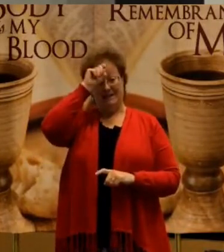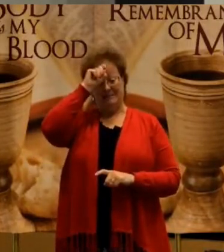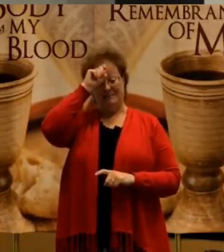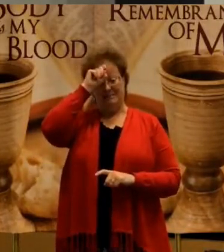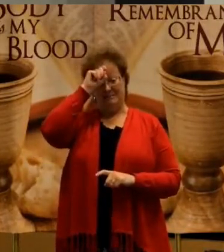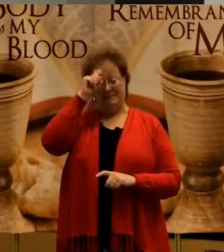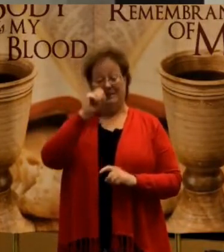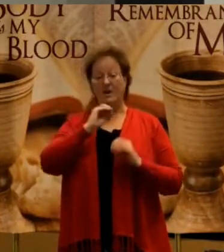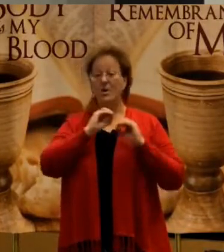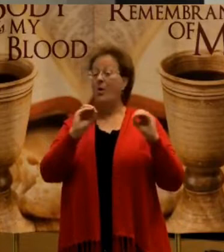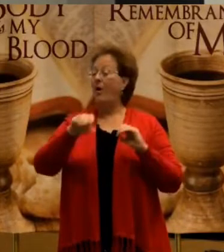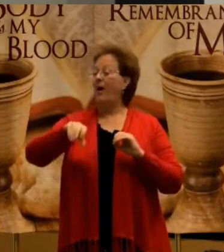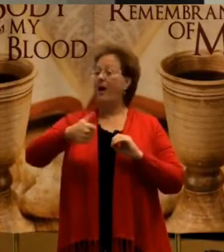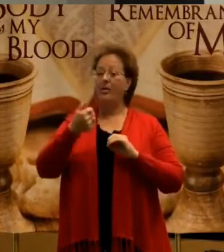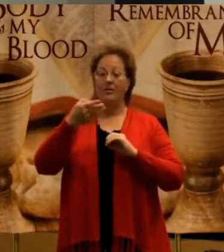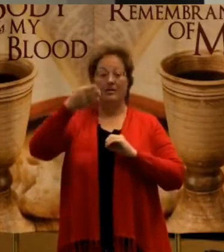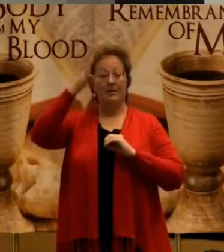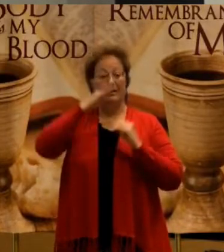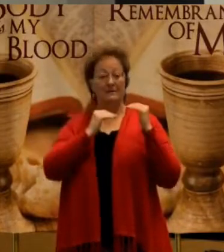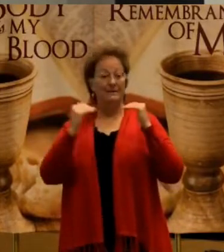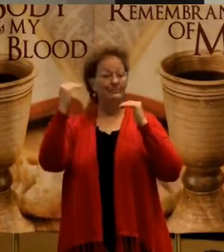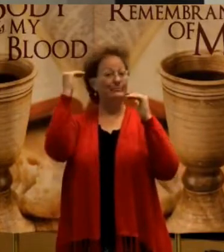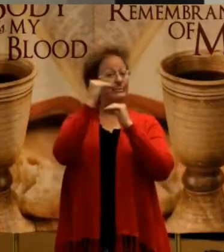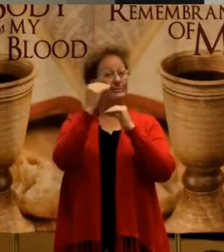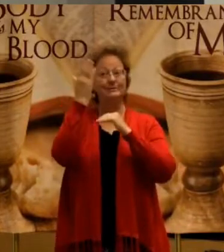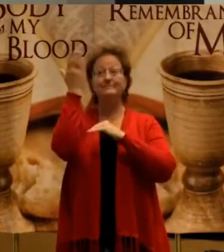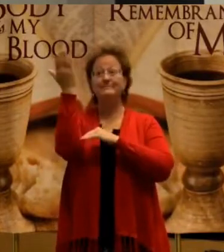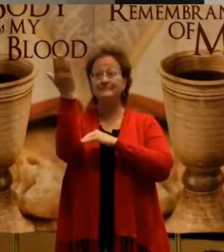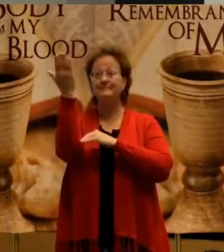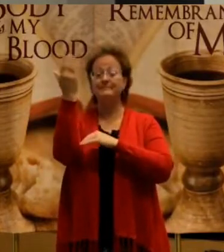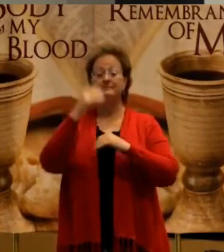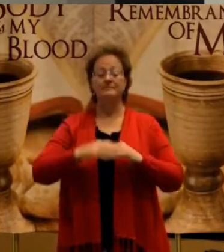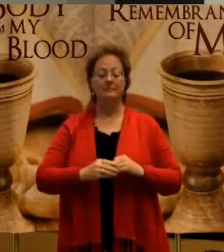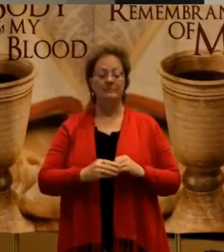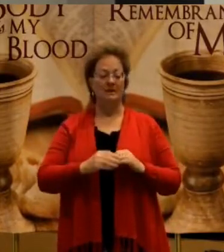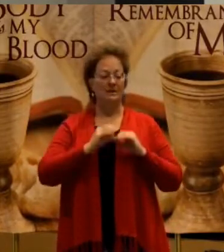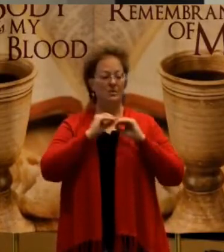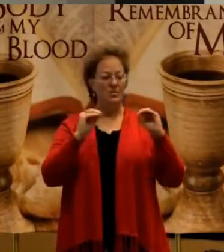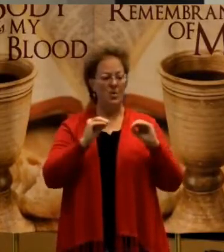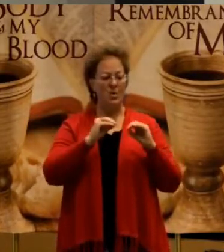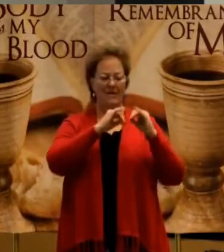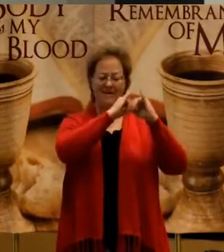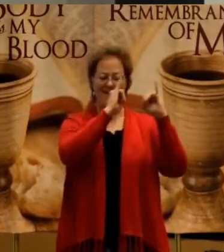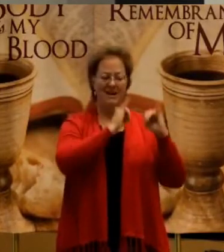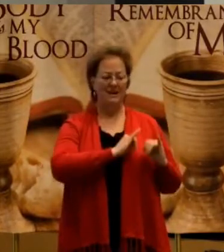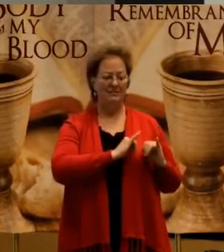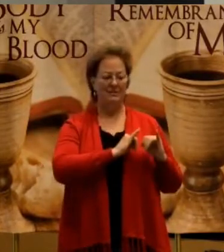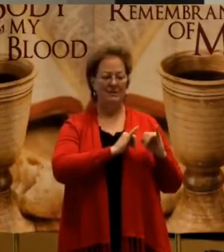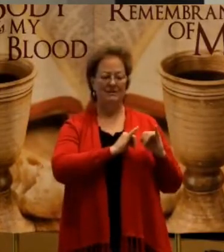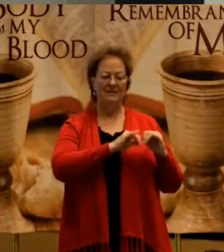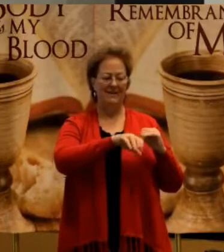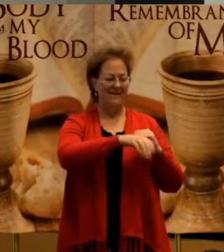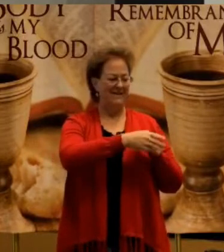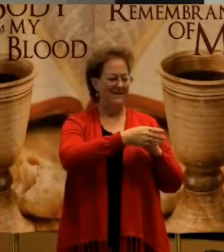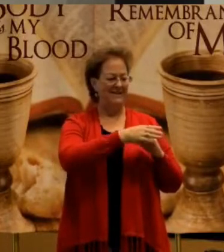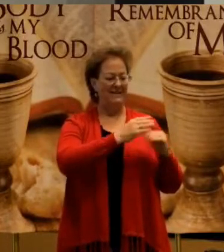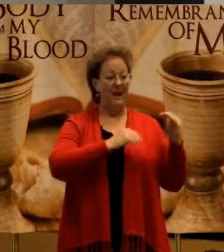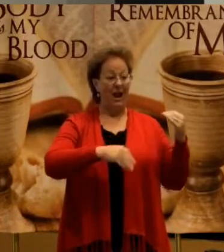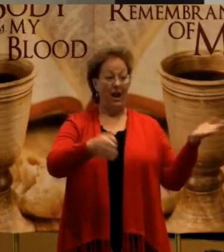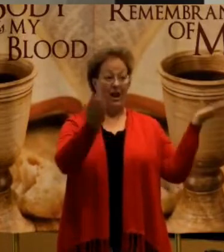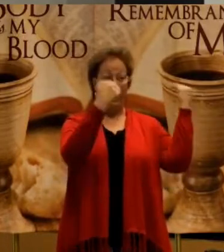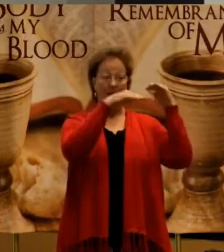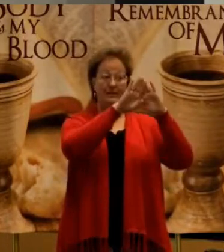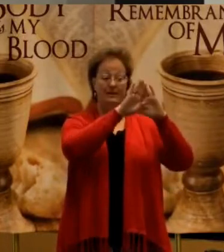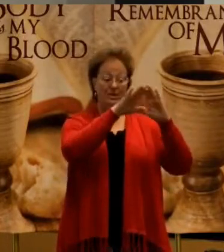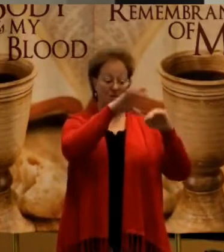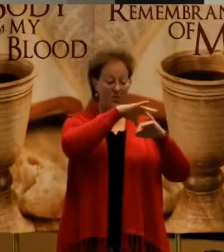You shall have no other gods before me. You shall not make for yourself an image in the form of anything in heaven above, or on